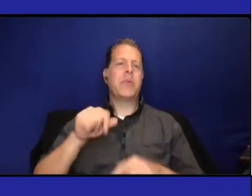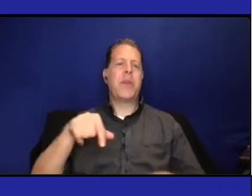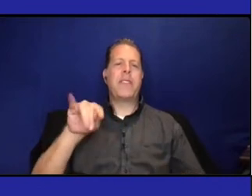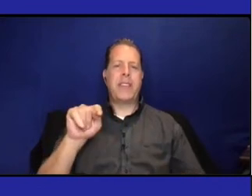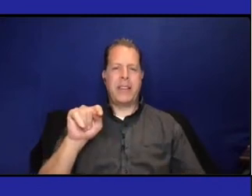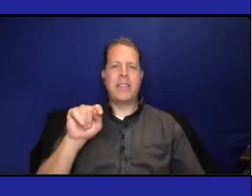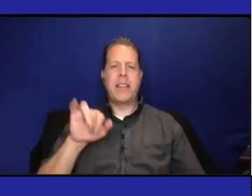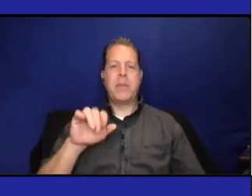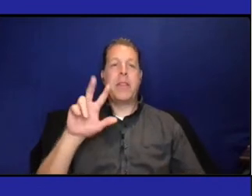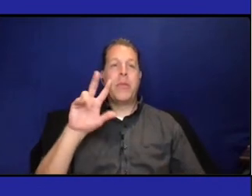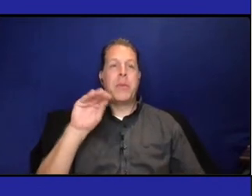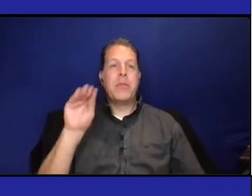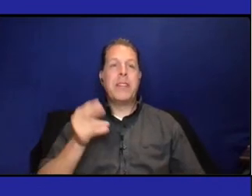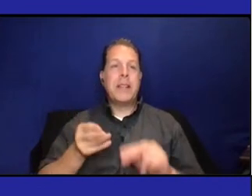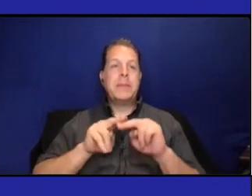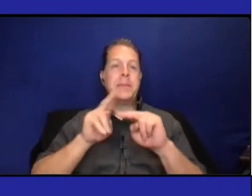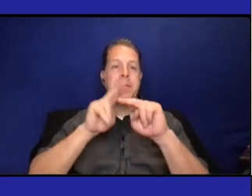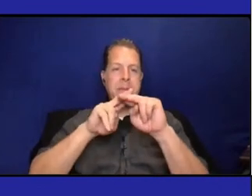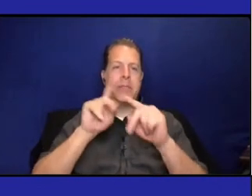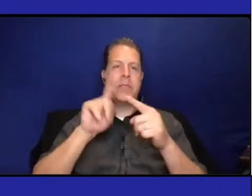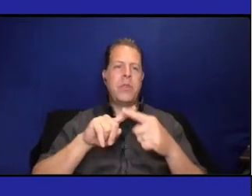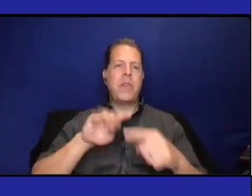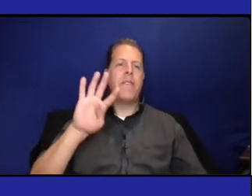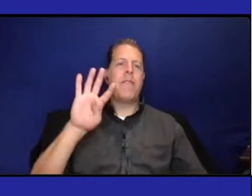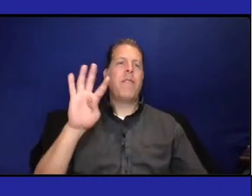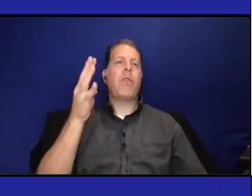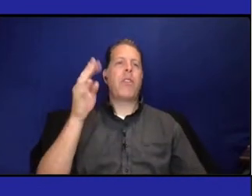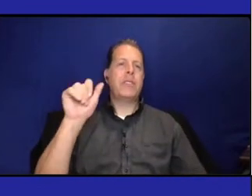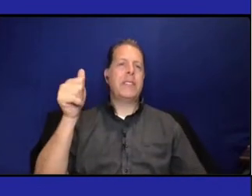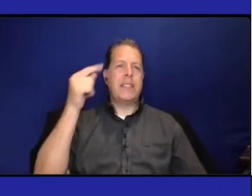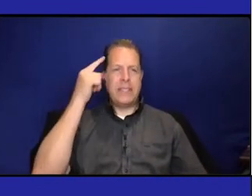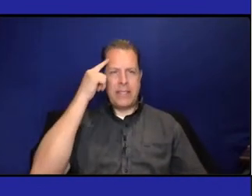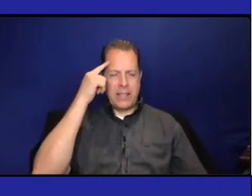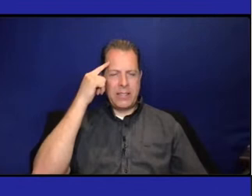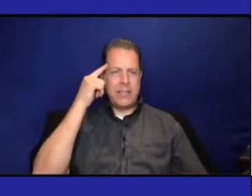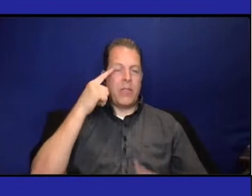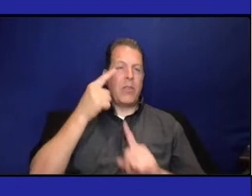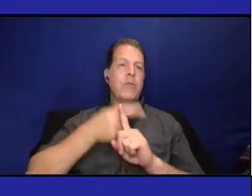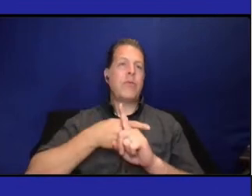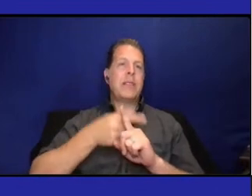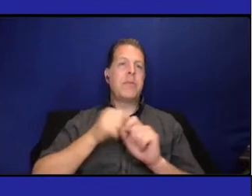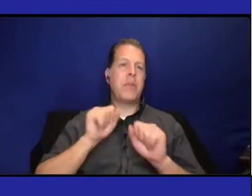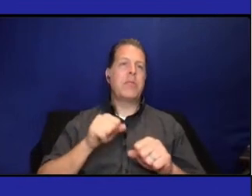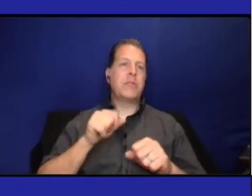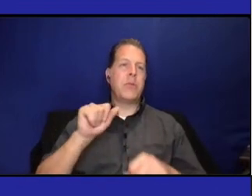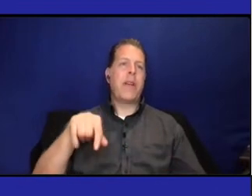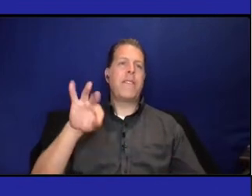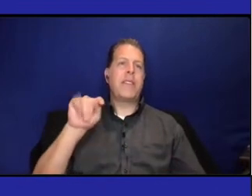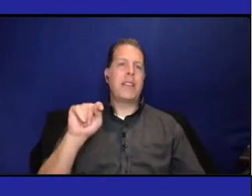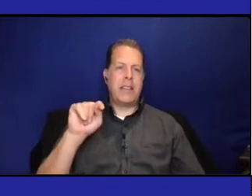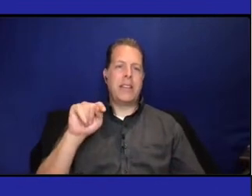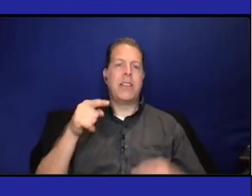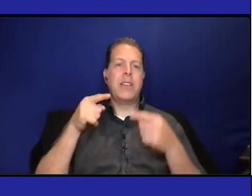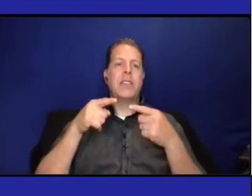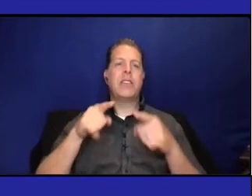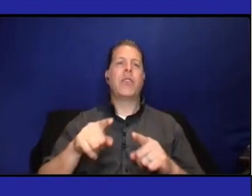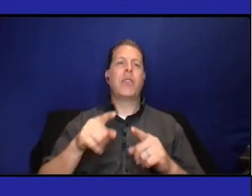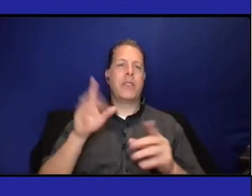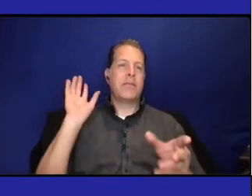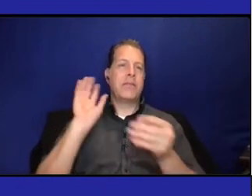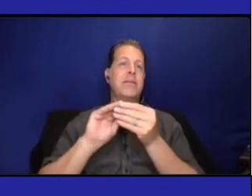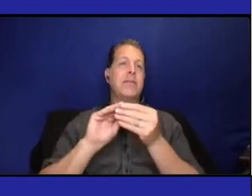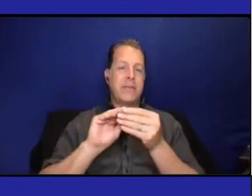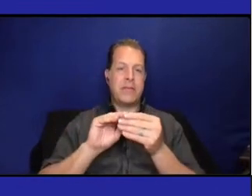reach $4.10 of rentable square feet over the term of, for a total occupancy